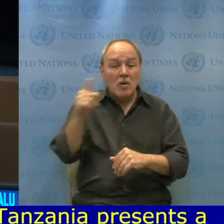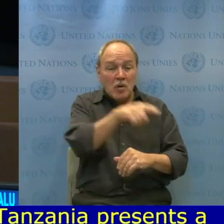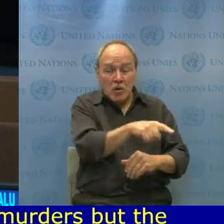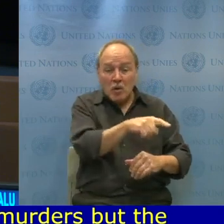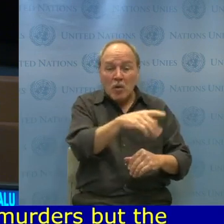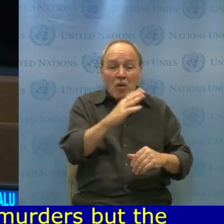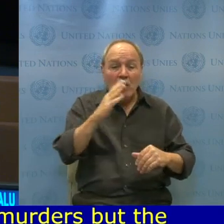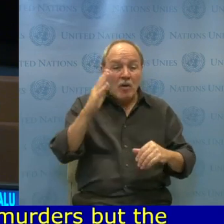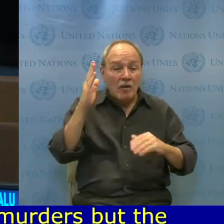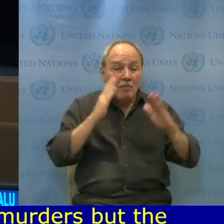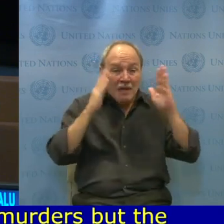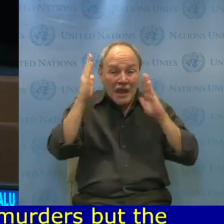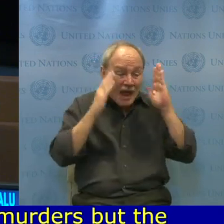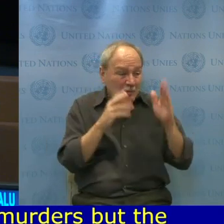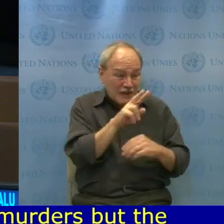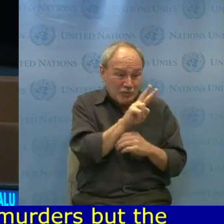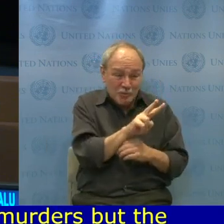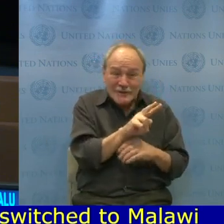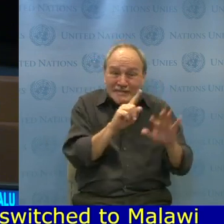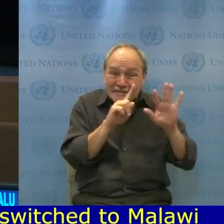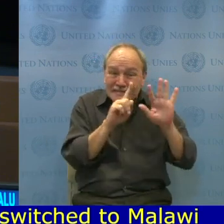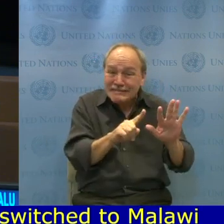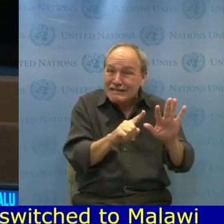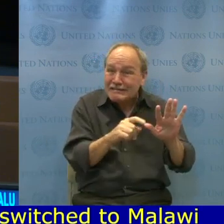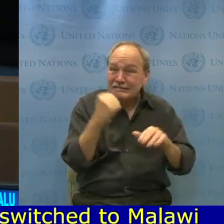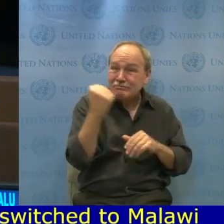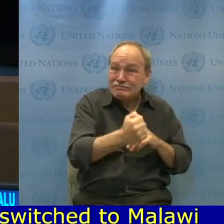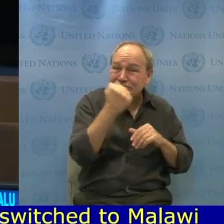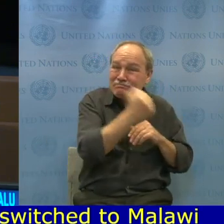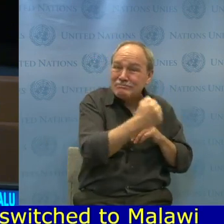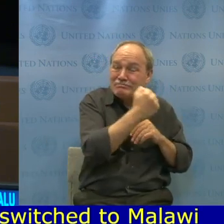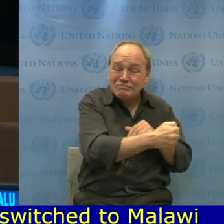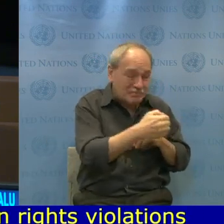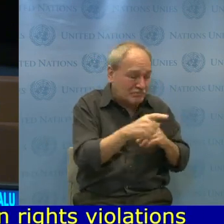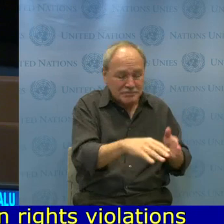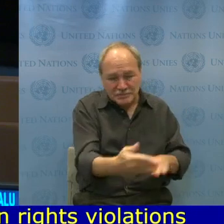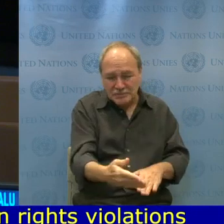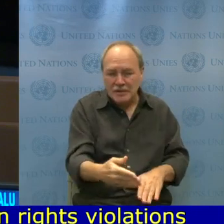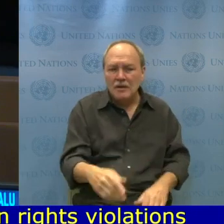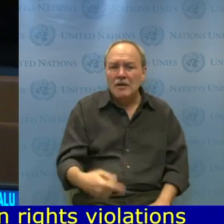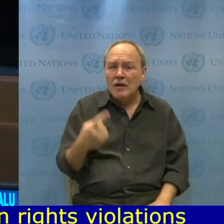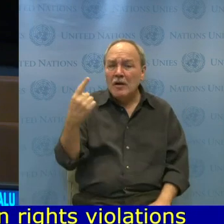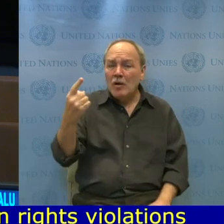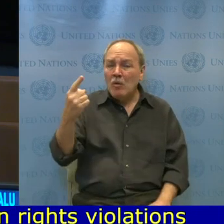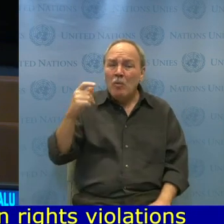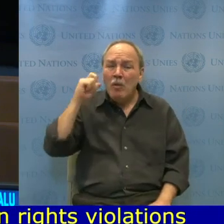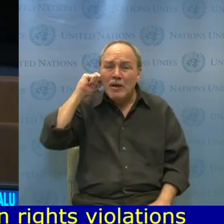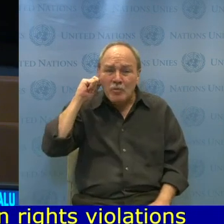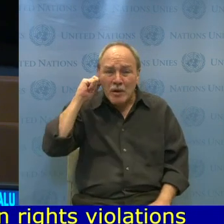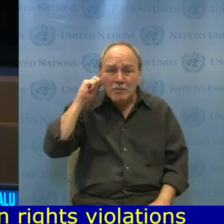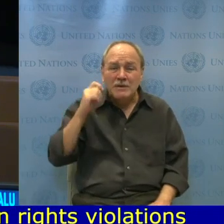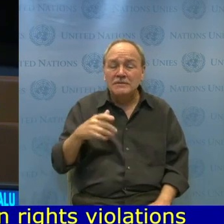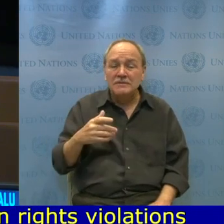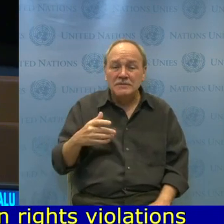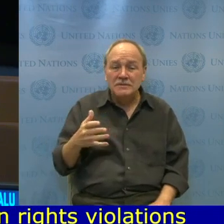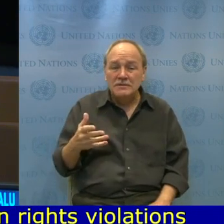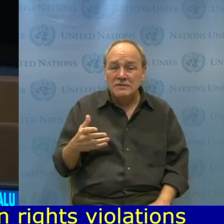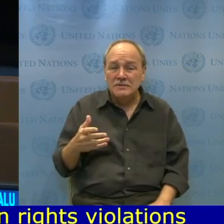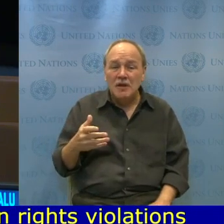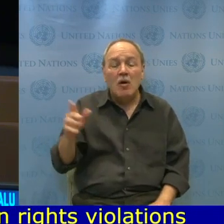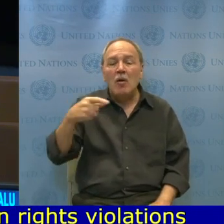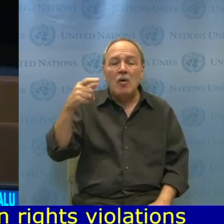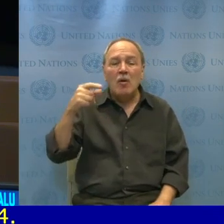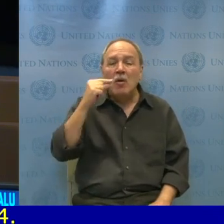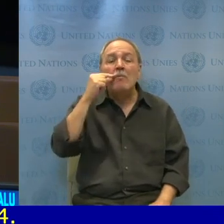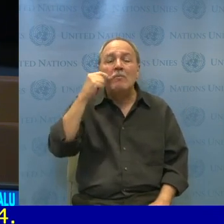since 2014. One recent case involved a 54-year-old man with albinism in northern Malawi who was dragged from his home and murdered in front of his